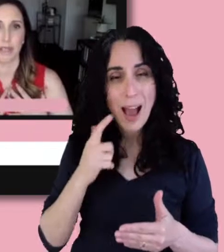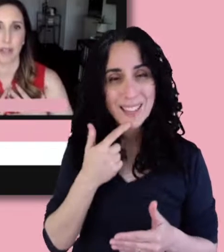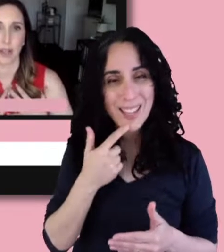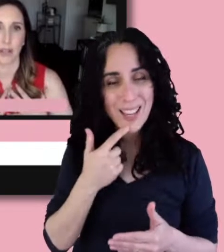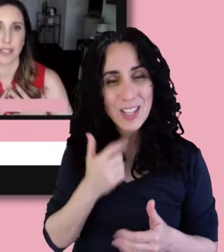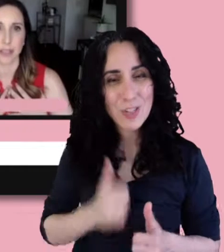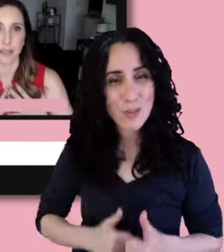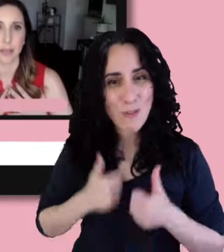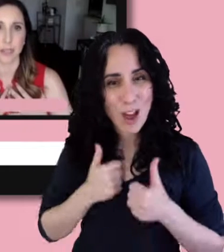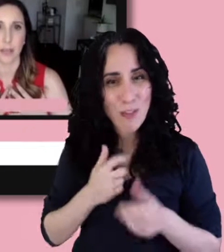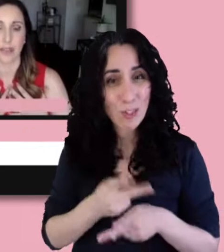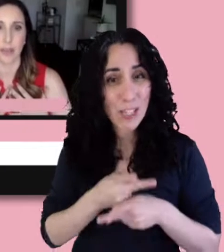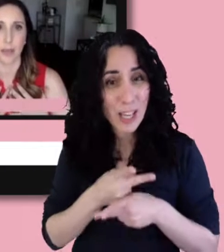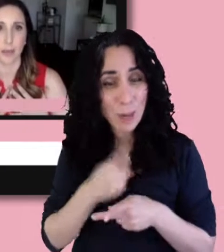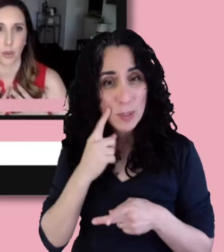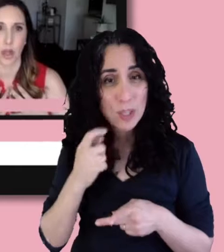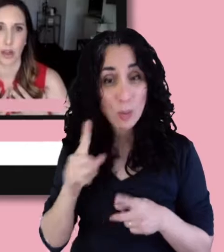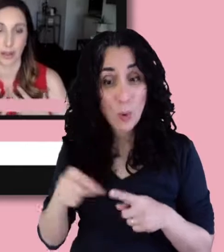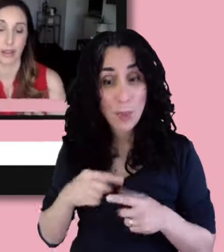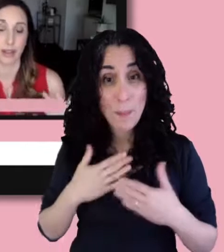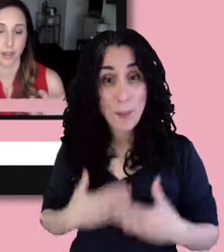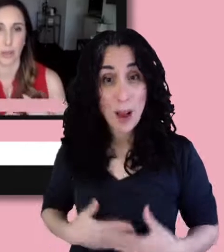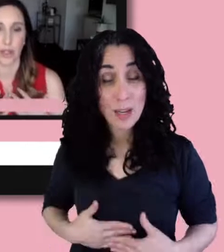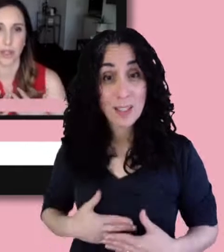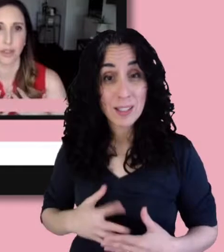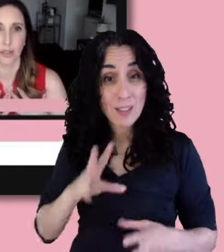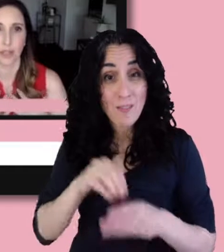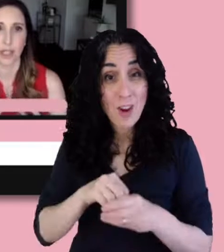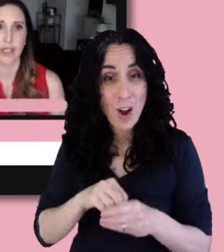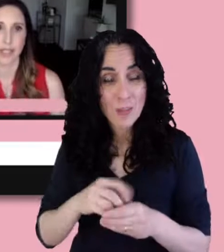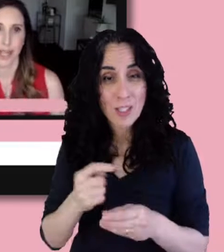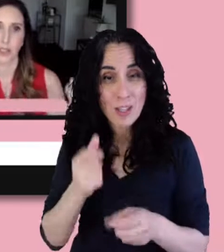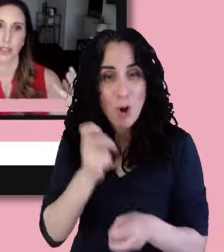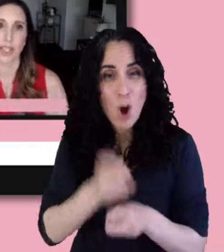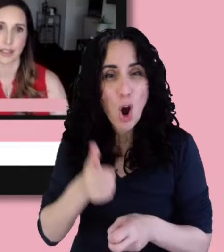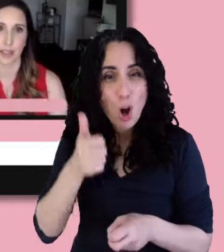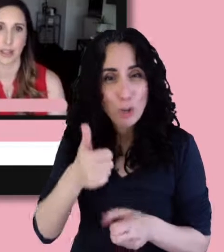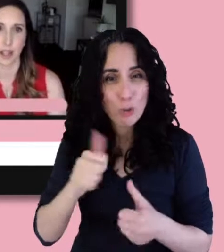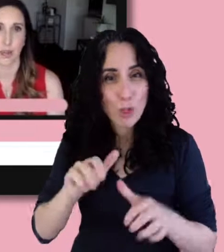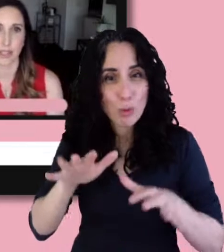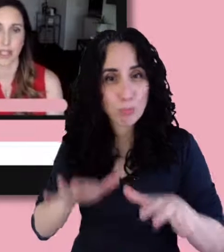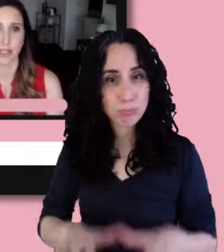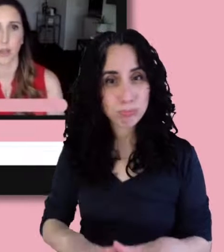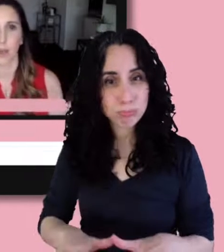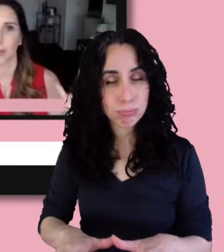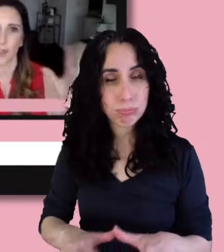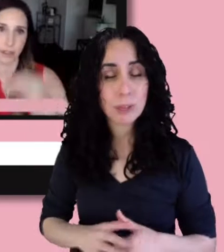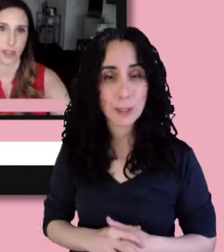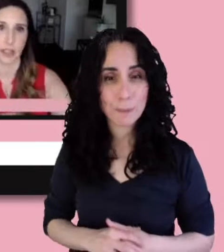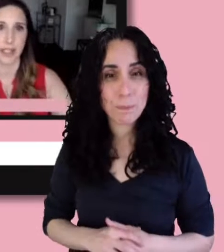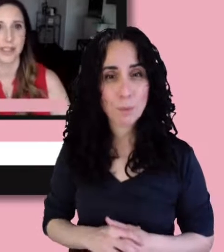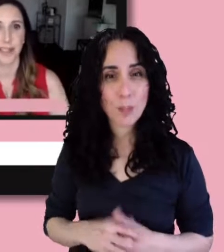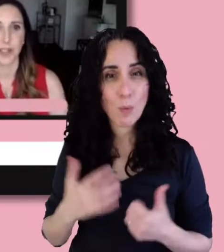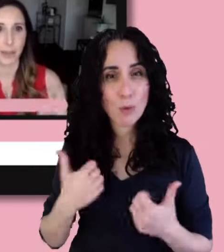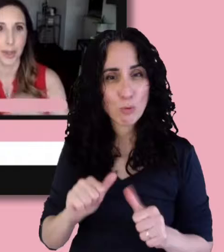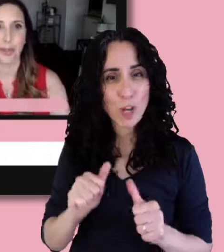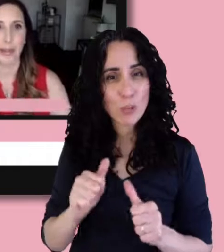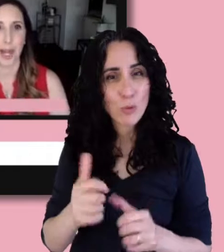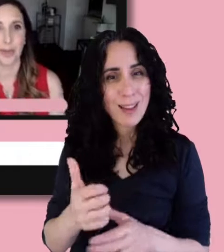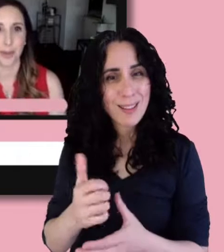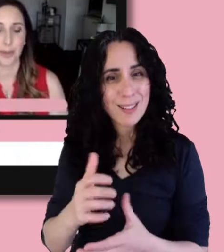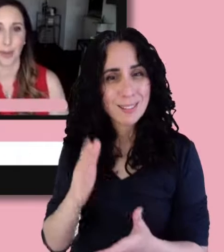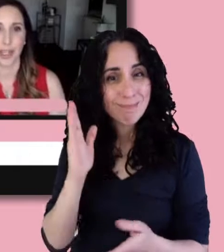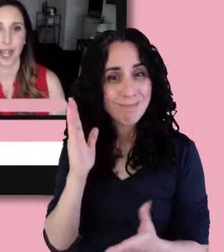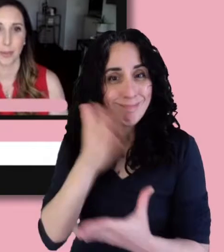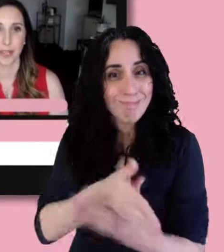body involved, it does become a little more difficult to actually get to that calm state. So I would love to jump up and grab